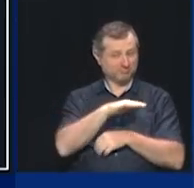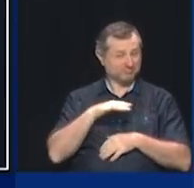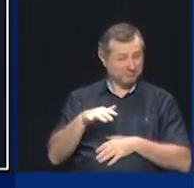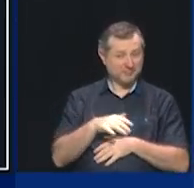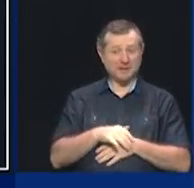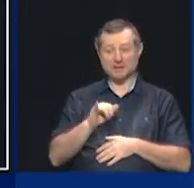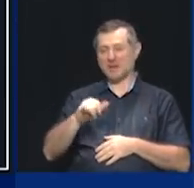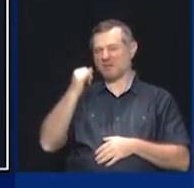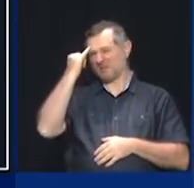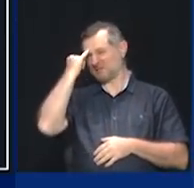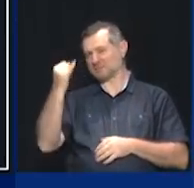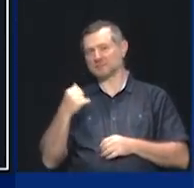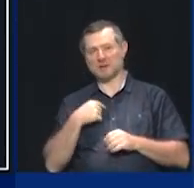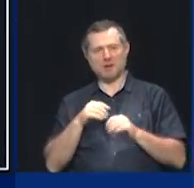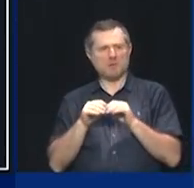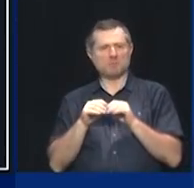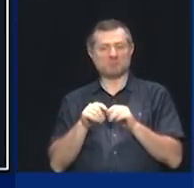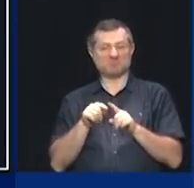this country.